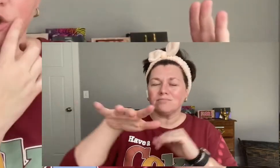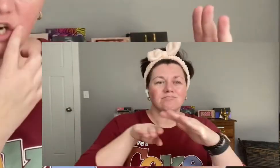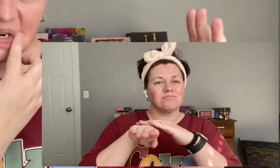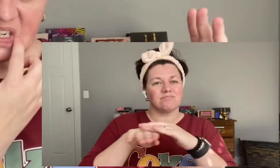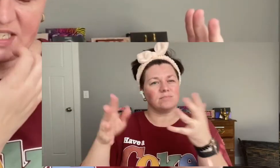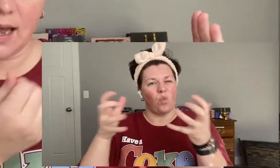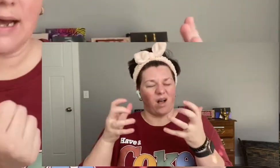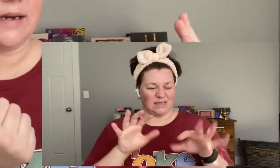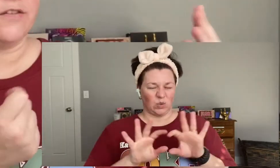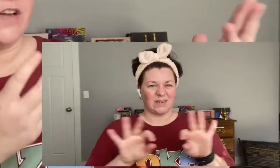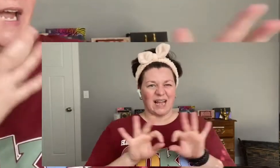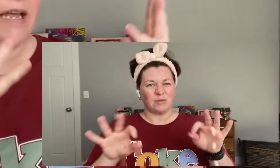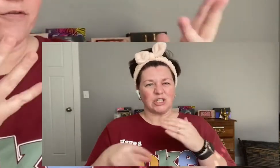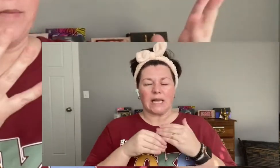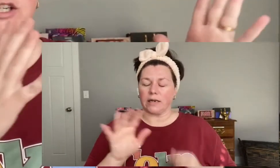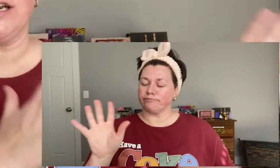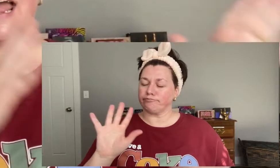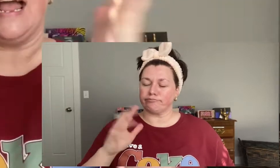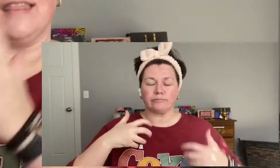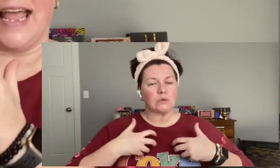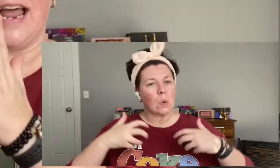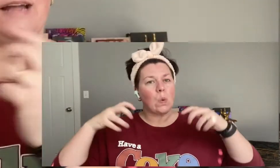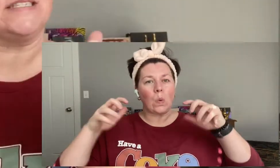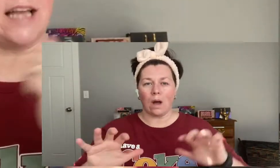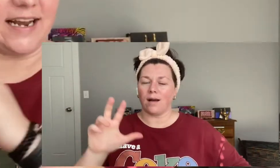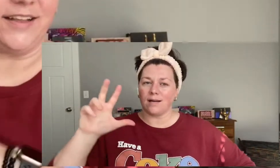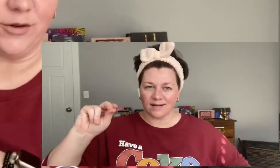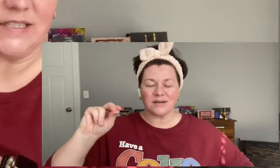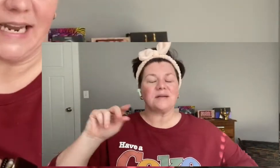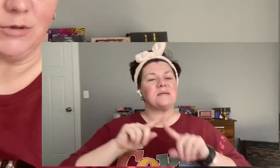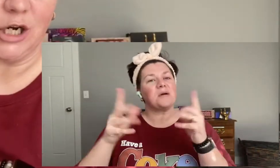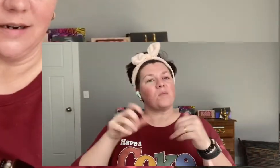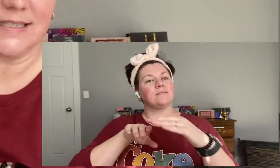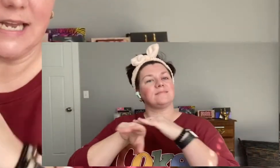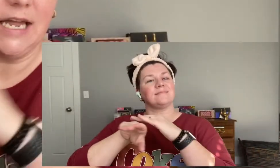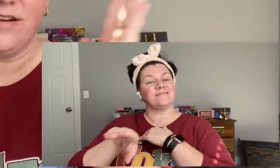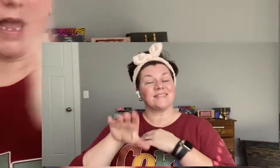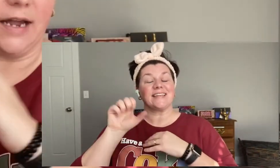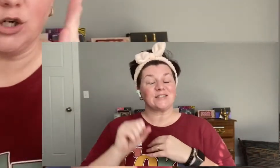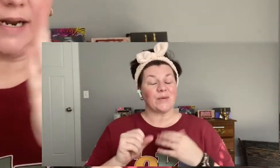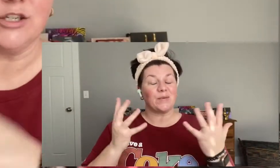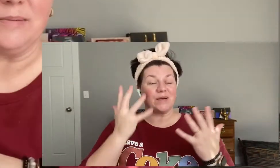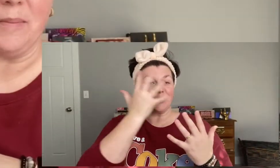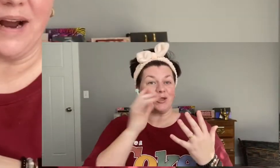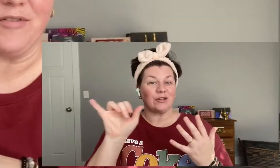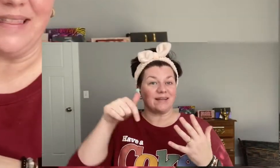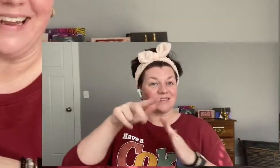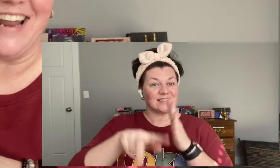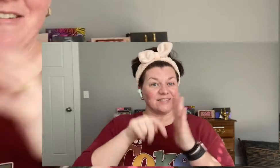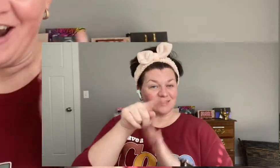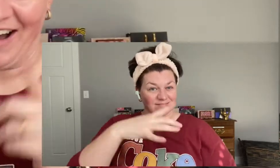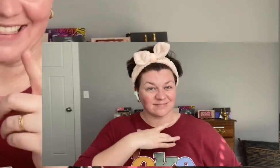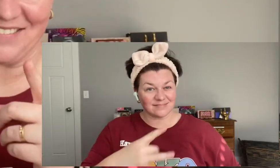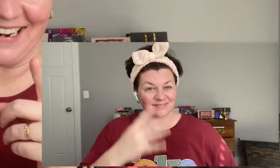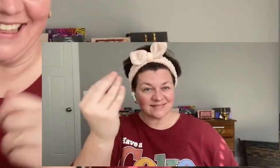speaking chunks of information and then I'm signing those same chunks, trying to remember everything